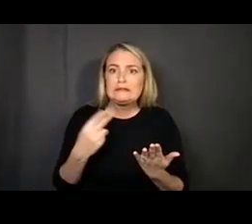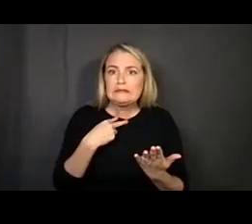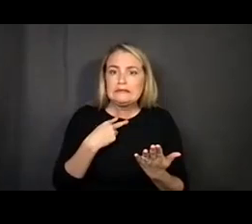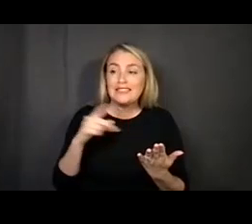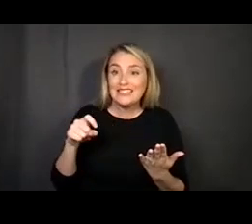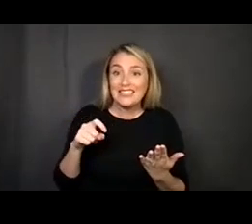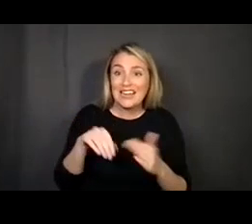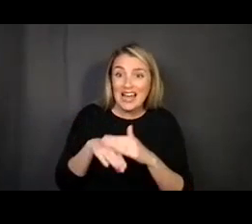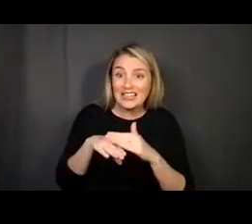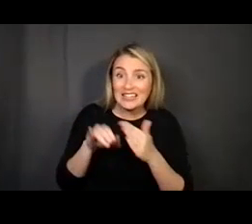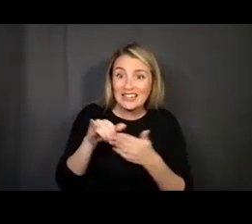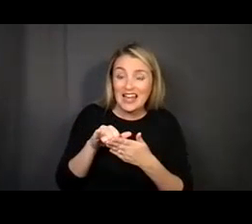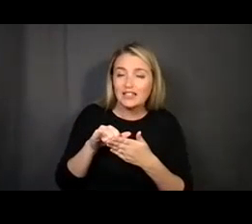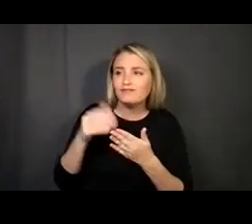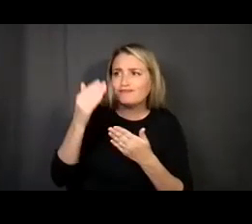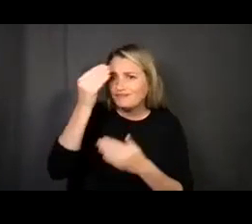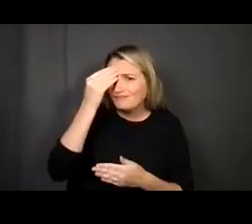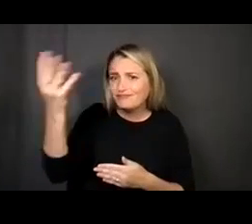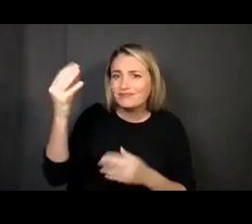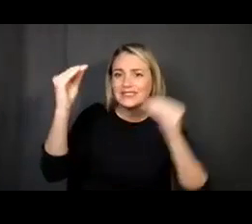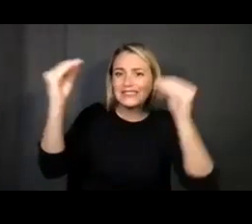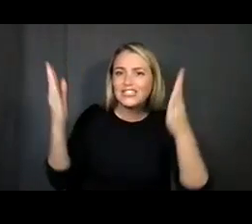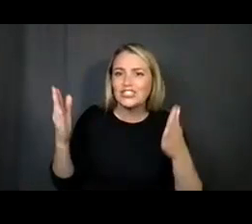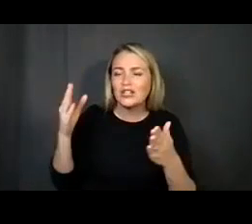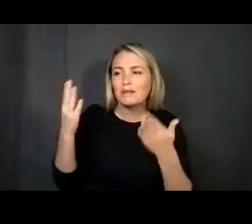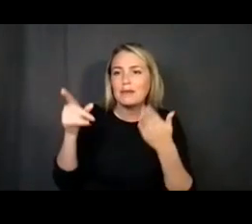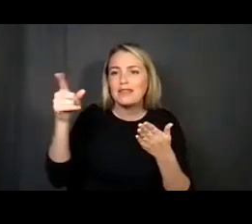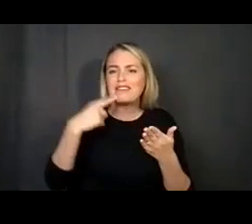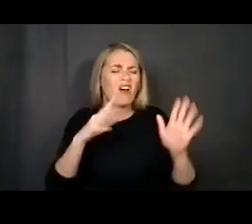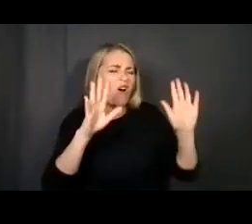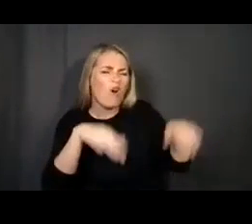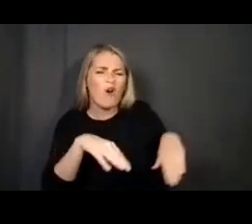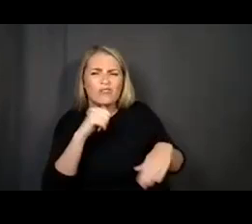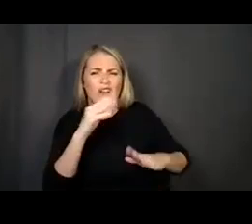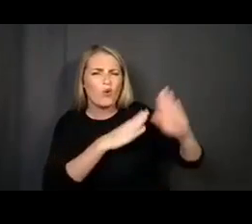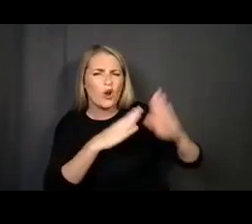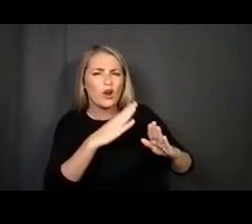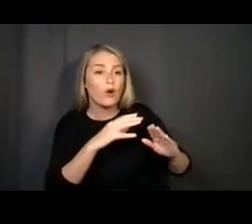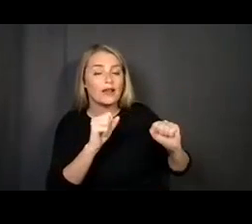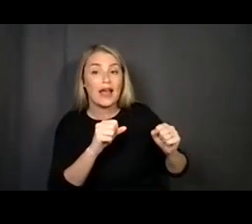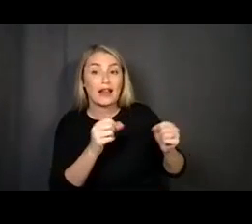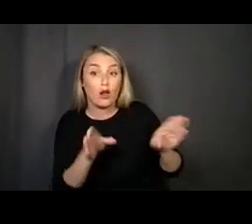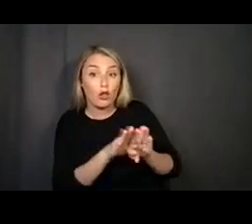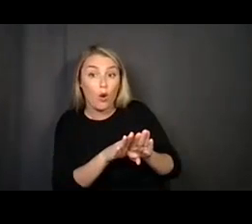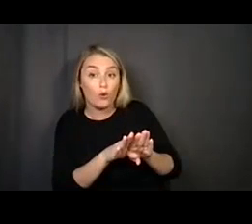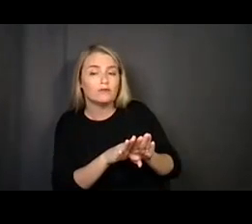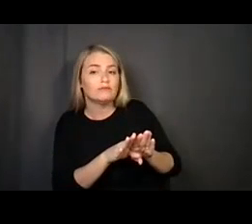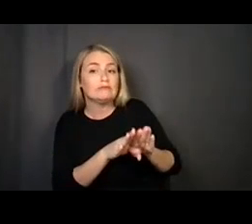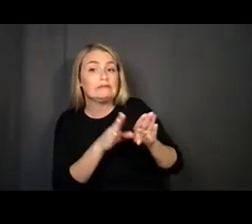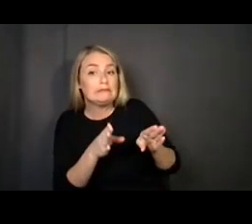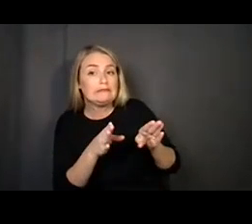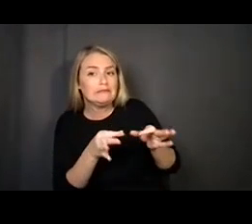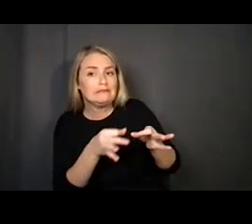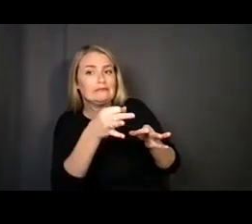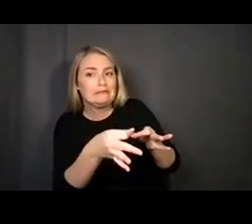communicate with your child's teacher so they can either say, don't worry about it, or they can extend that close date or allow